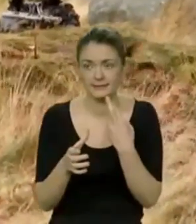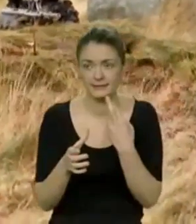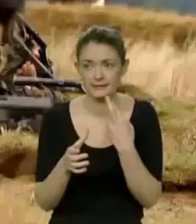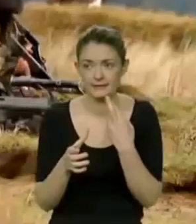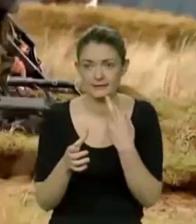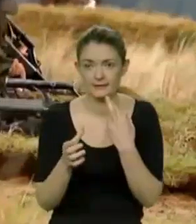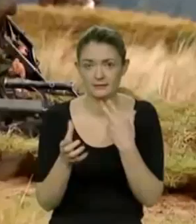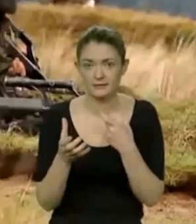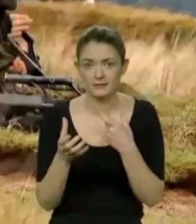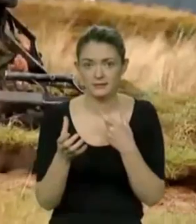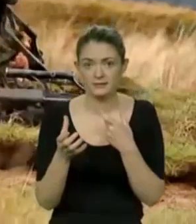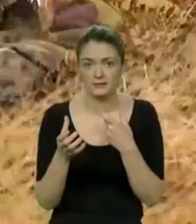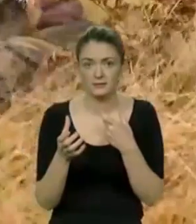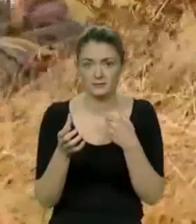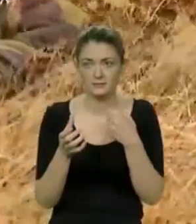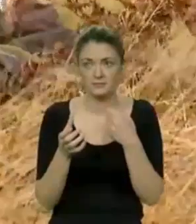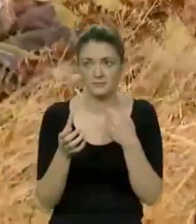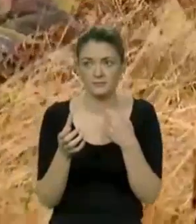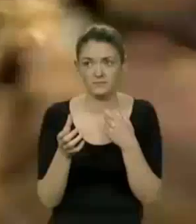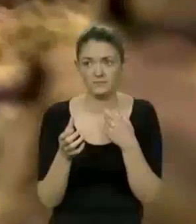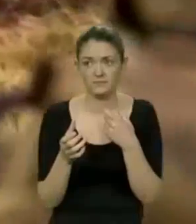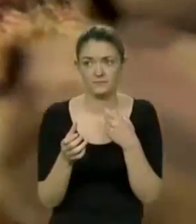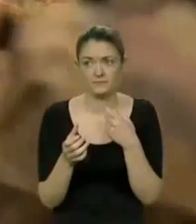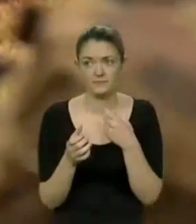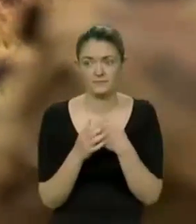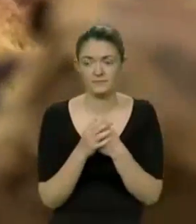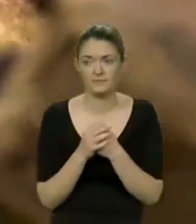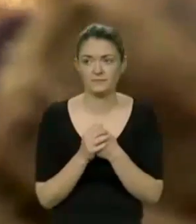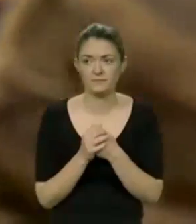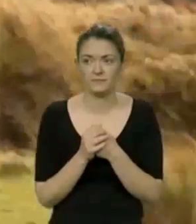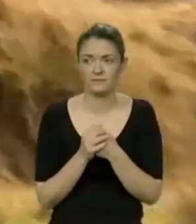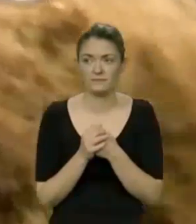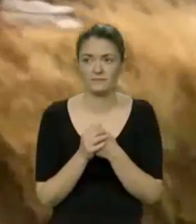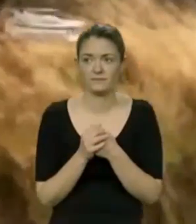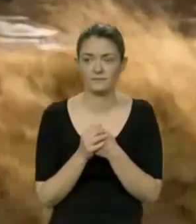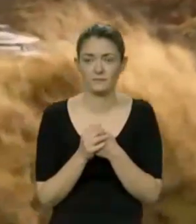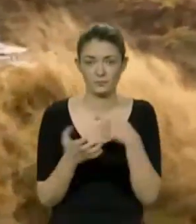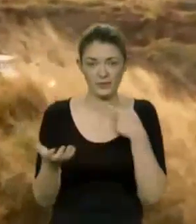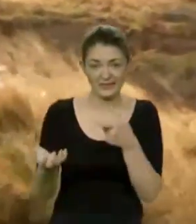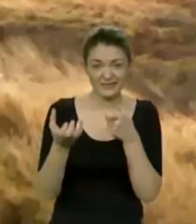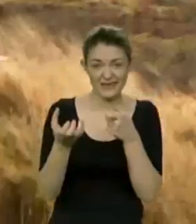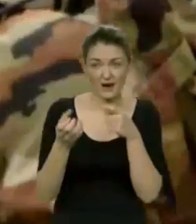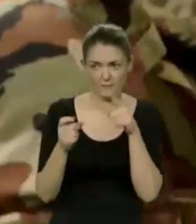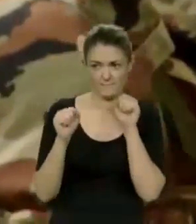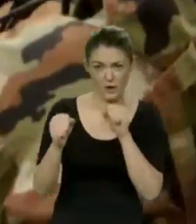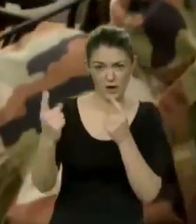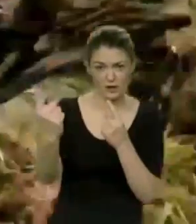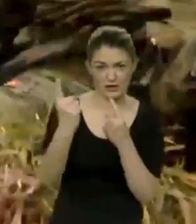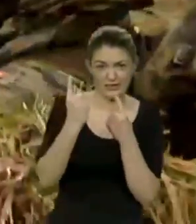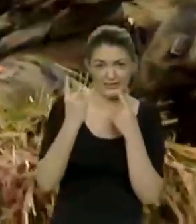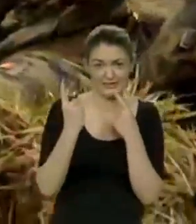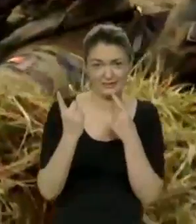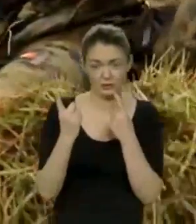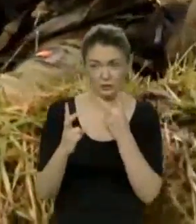Section 1, engage! We were attacked by a considerable force.